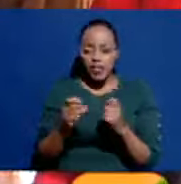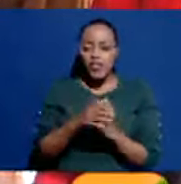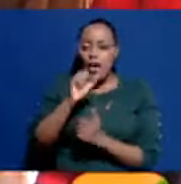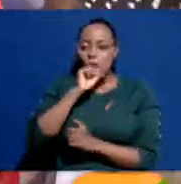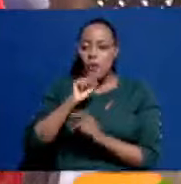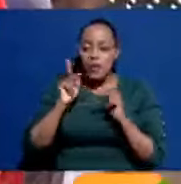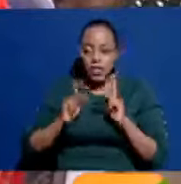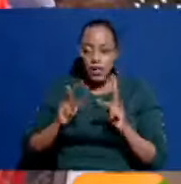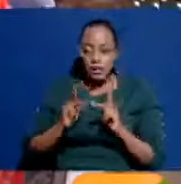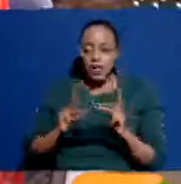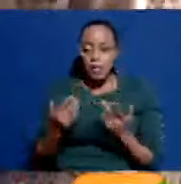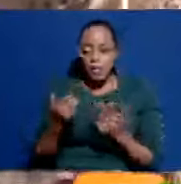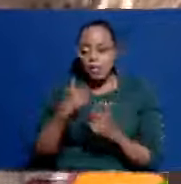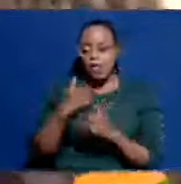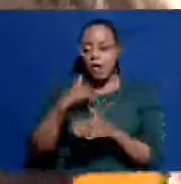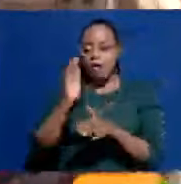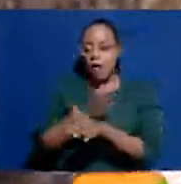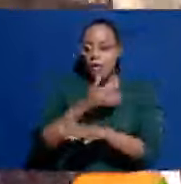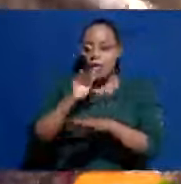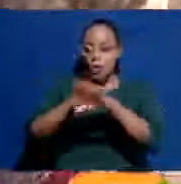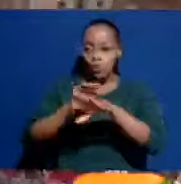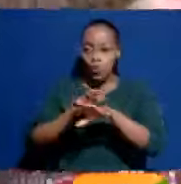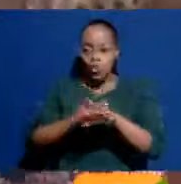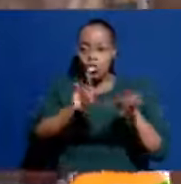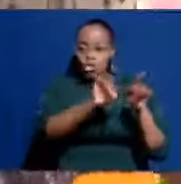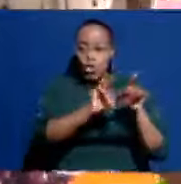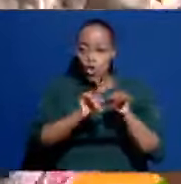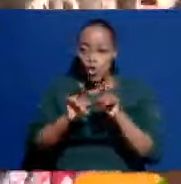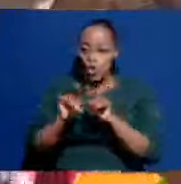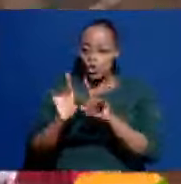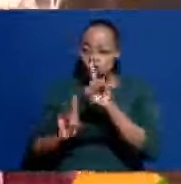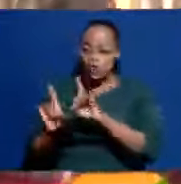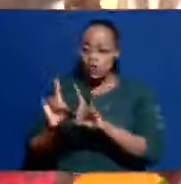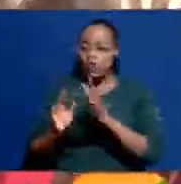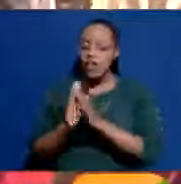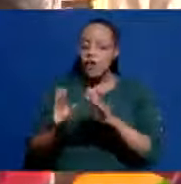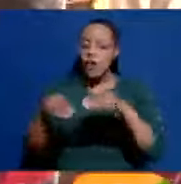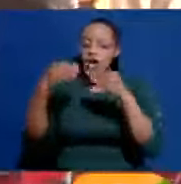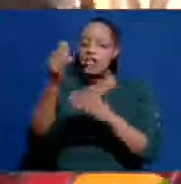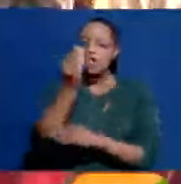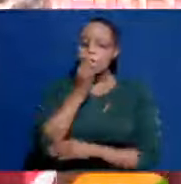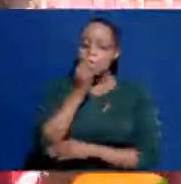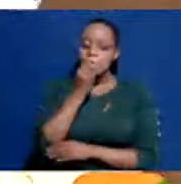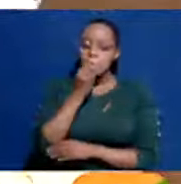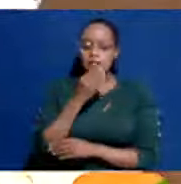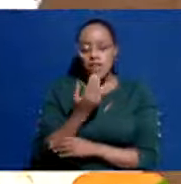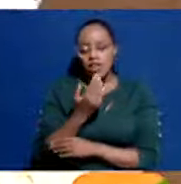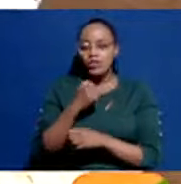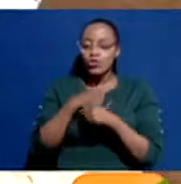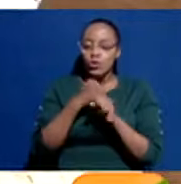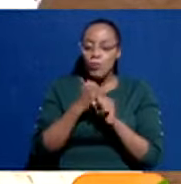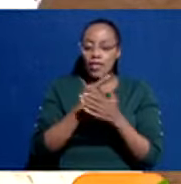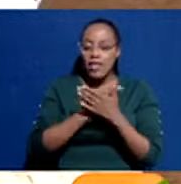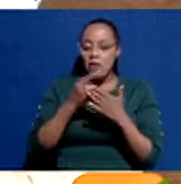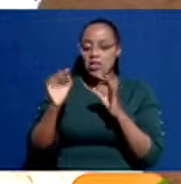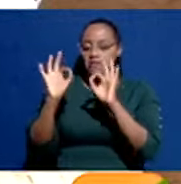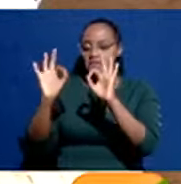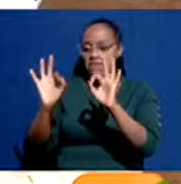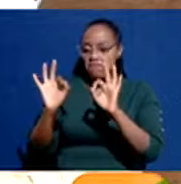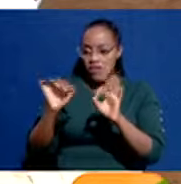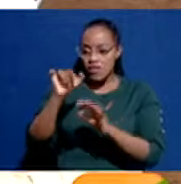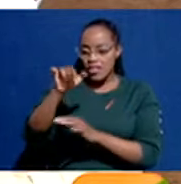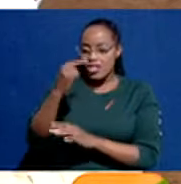population were treated to soothing music in addition to valuables and food items to spice up their week, though this is